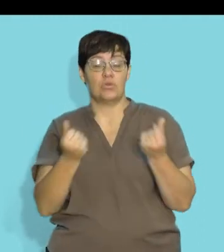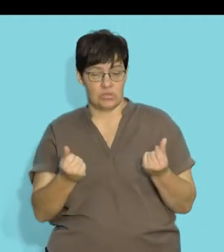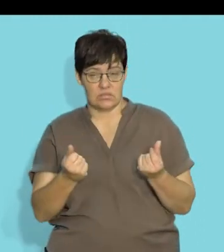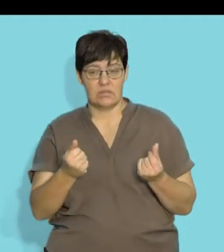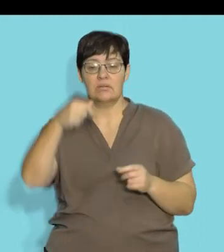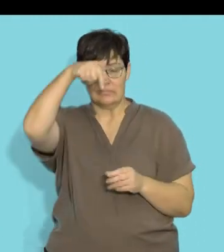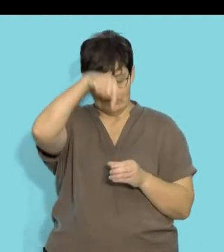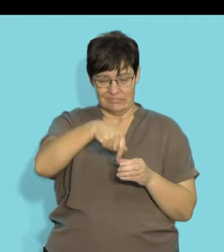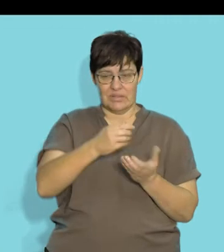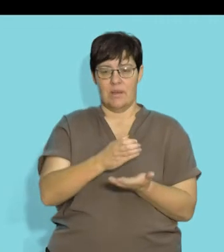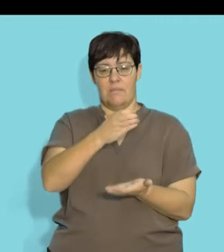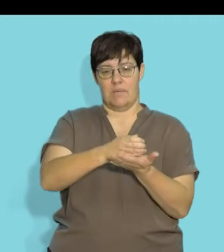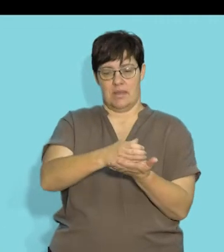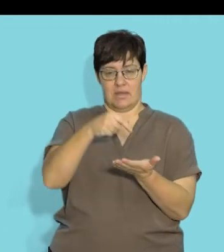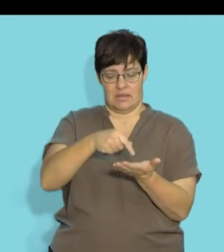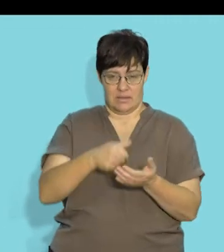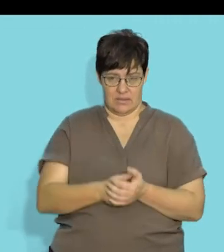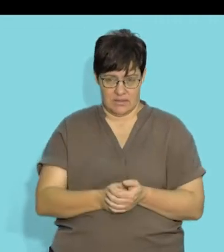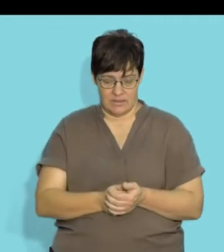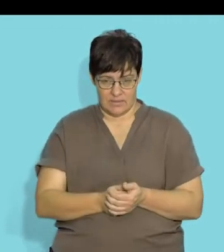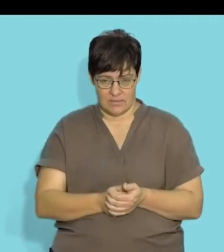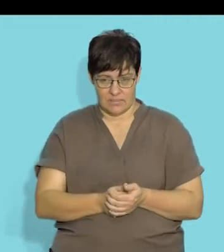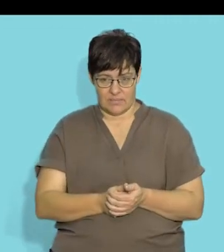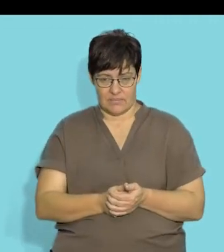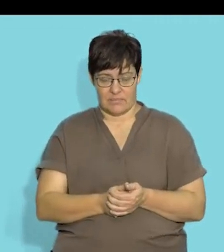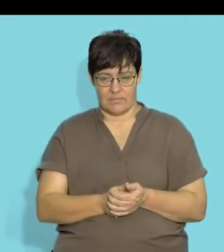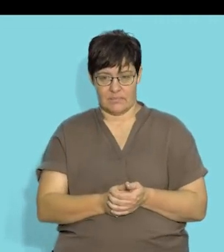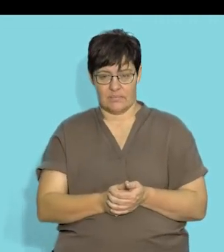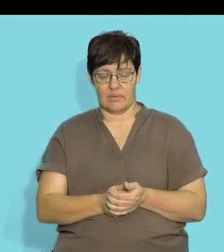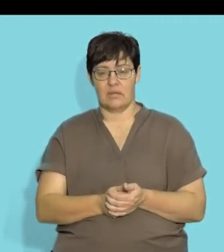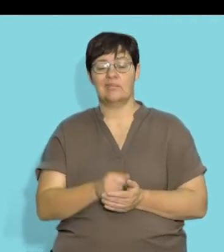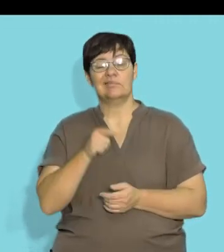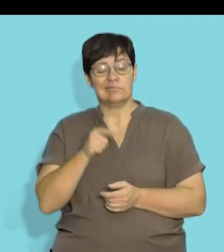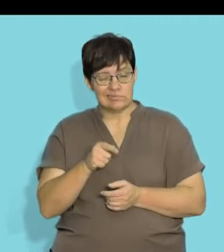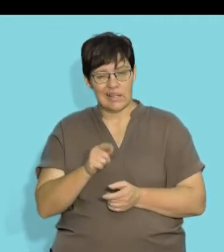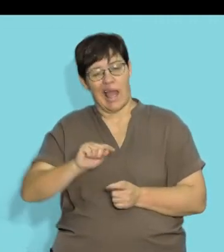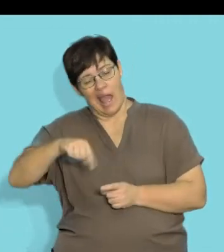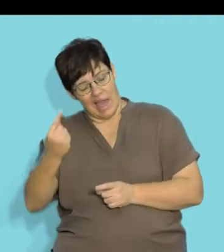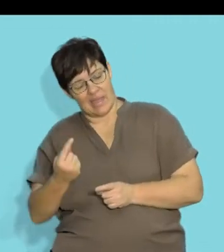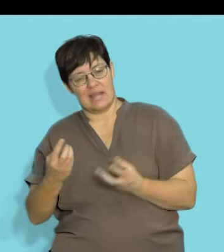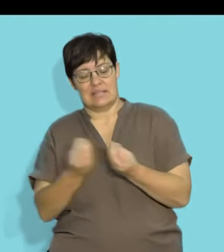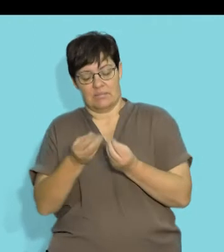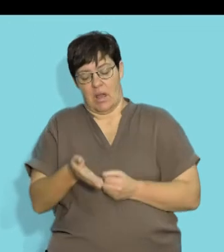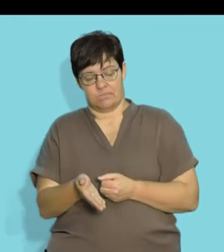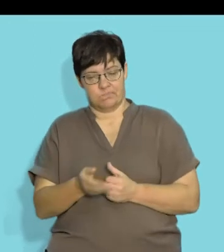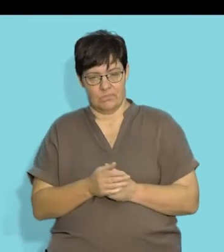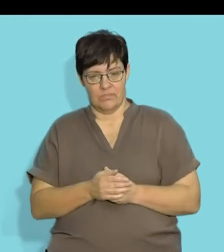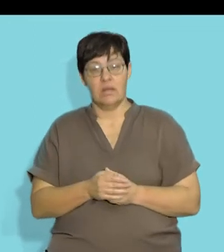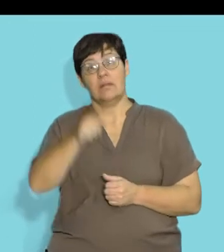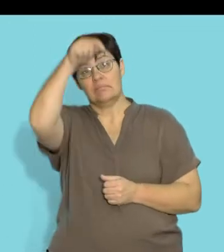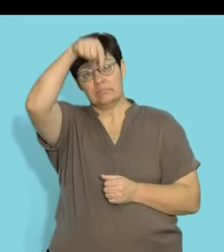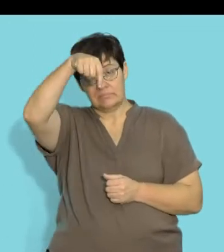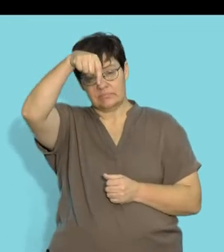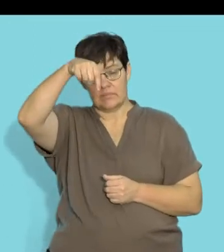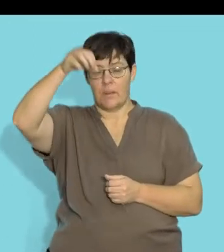standard solution goes into that, actually the conical flask where there is the other substance. And then we add